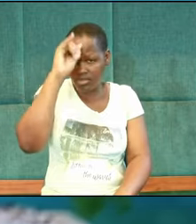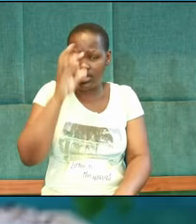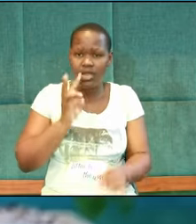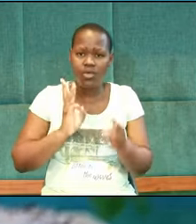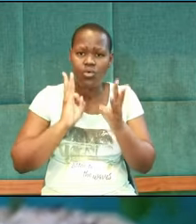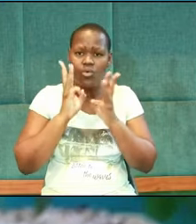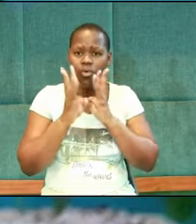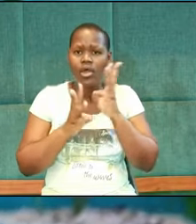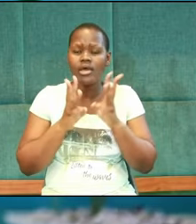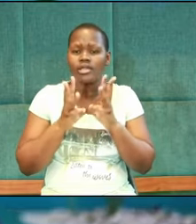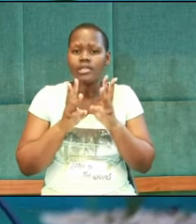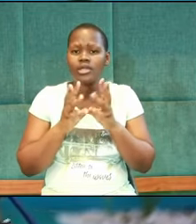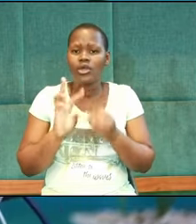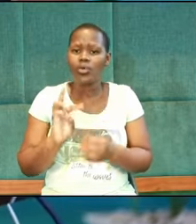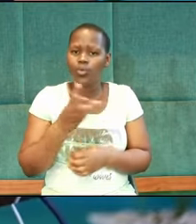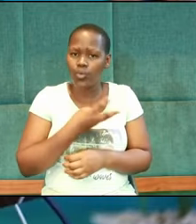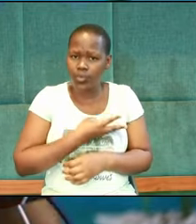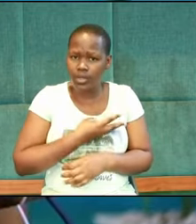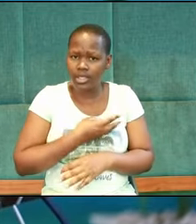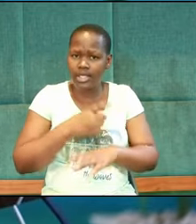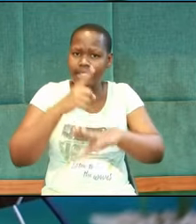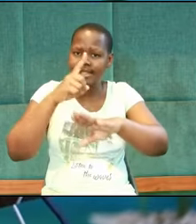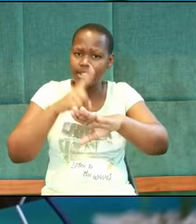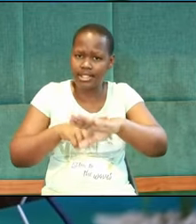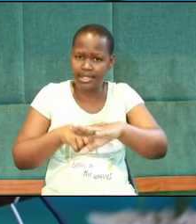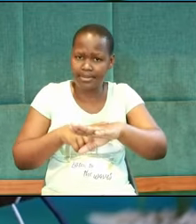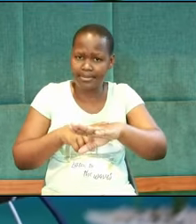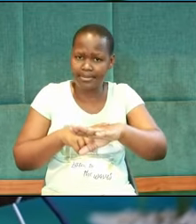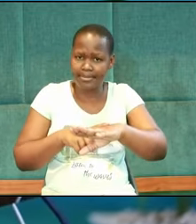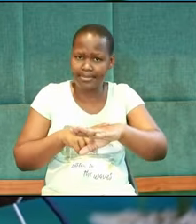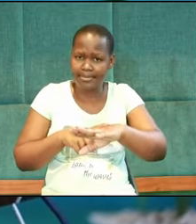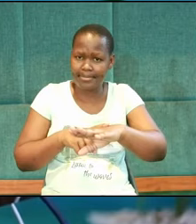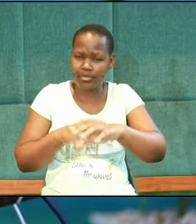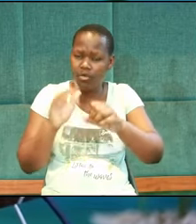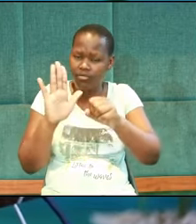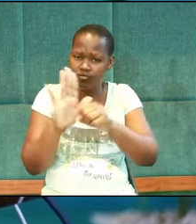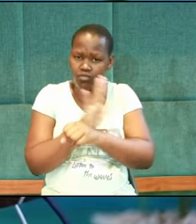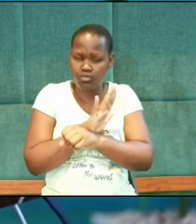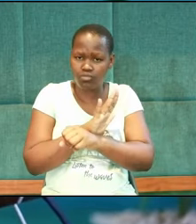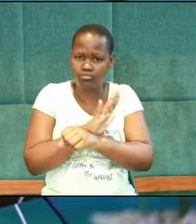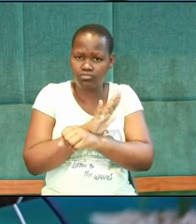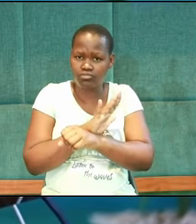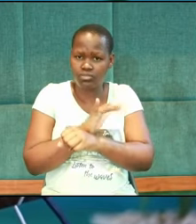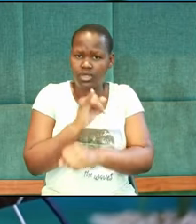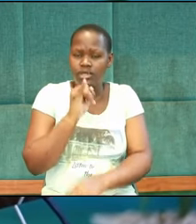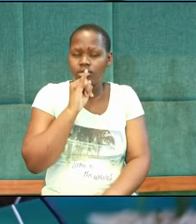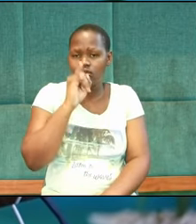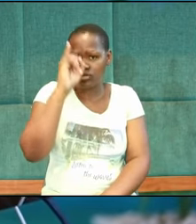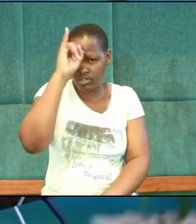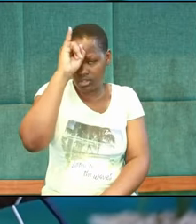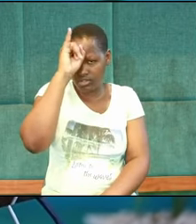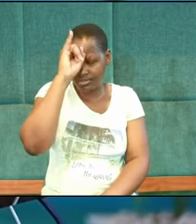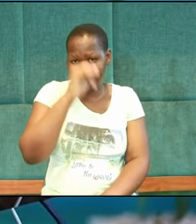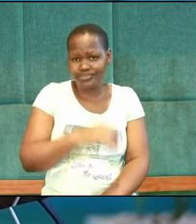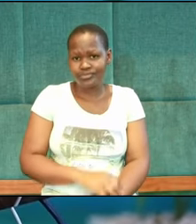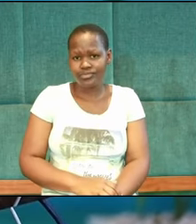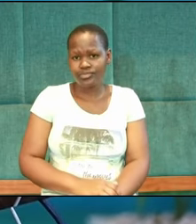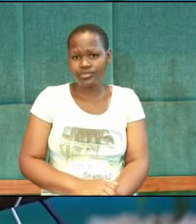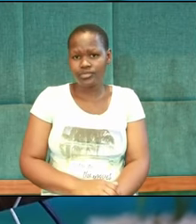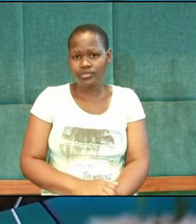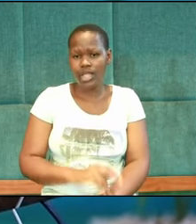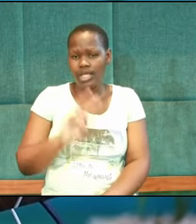Sadly, we are in a season of complete ignorance. knowledge. 2